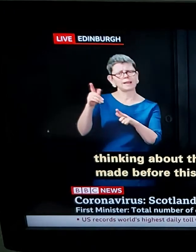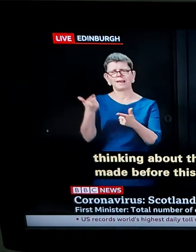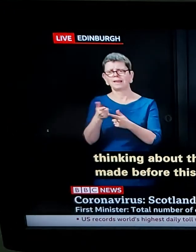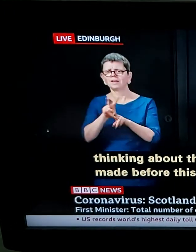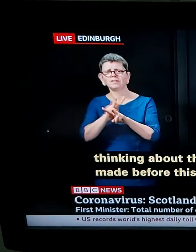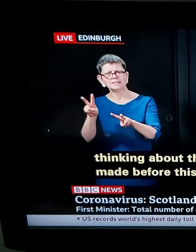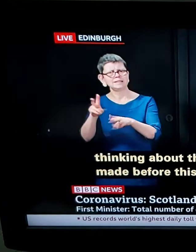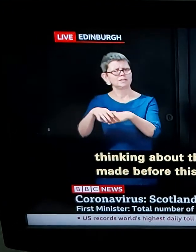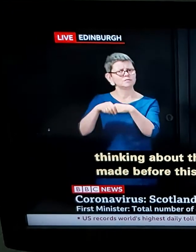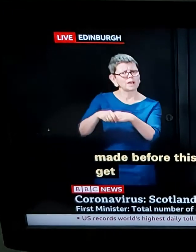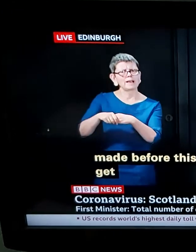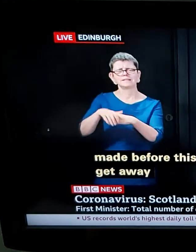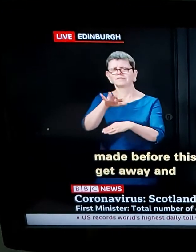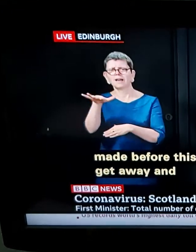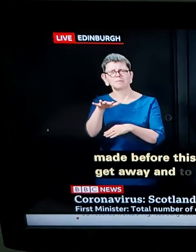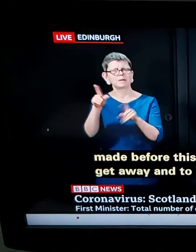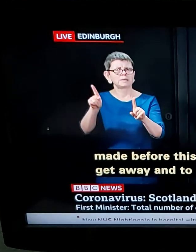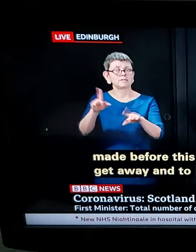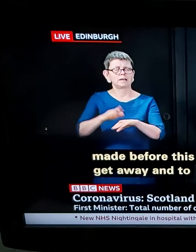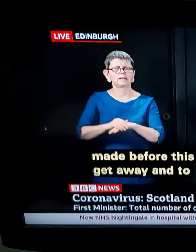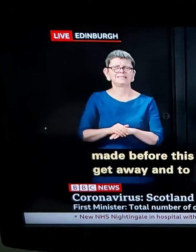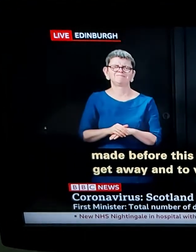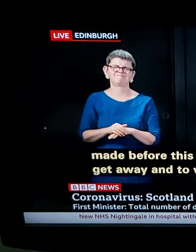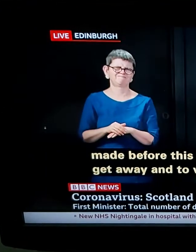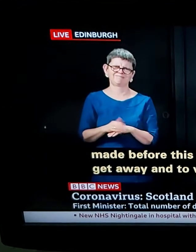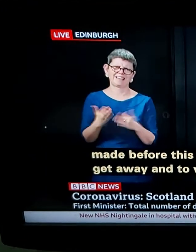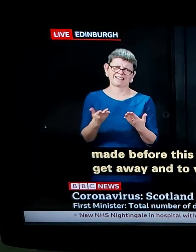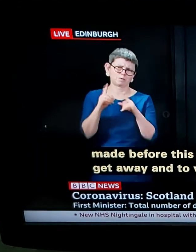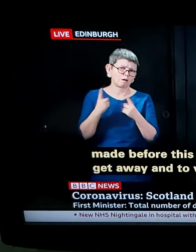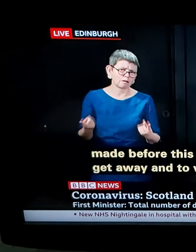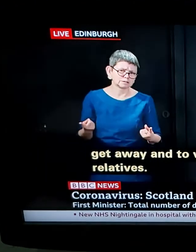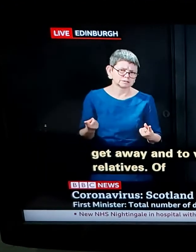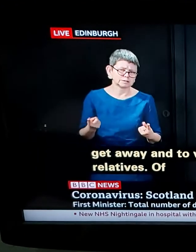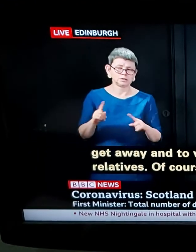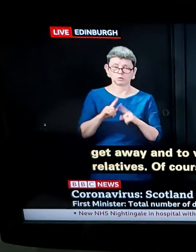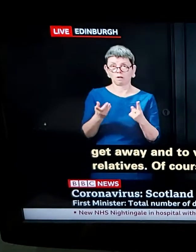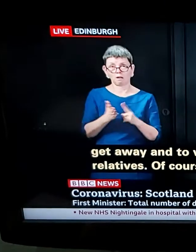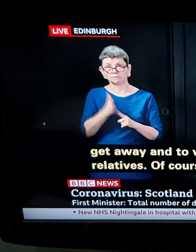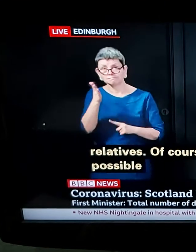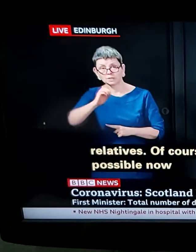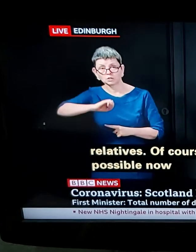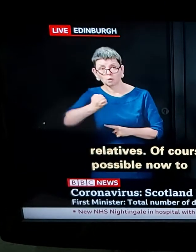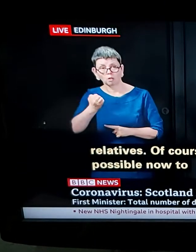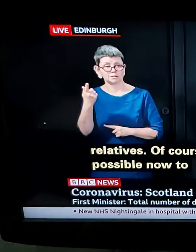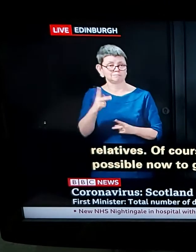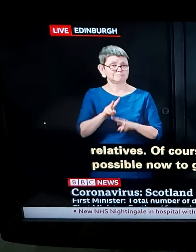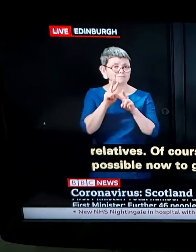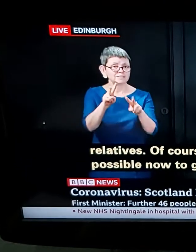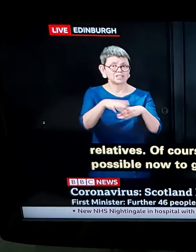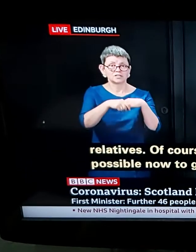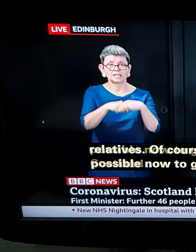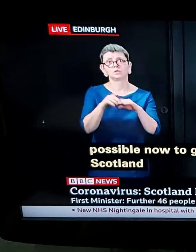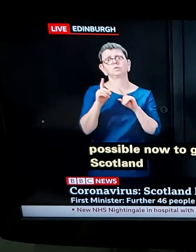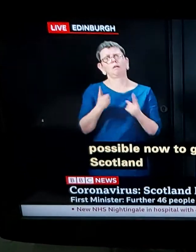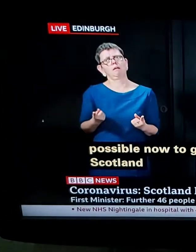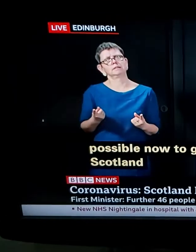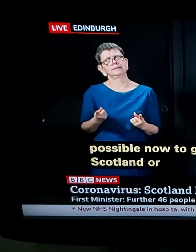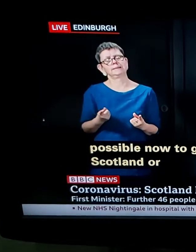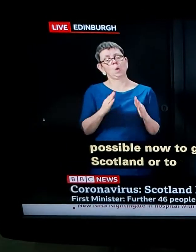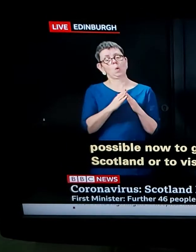visit friends and relatives. And of course, it's not possible now to go on holiday around Scotland or to visit friends. Everyone will be staying